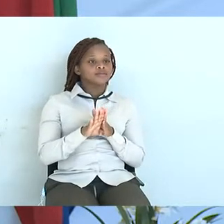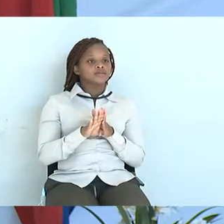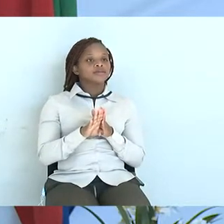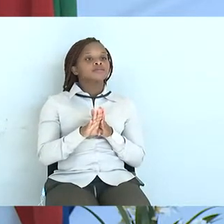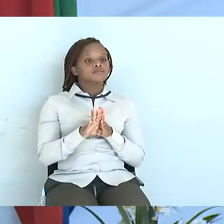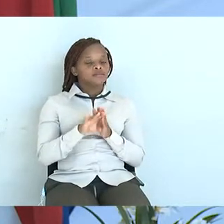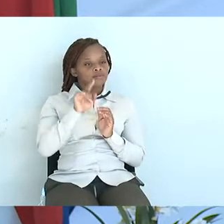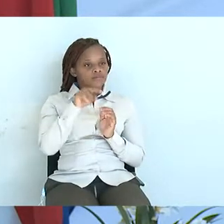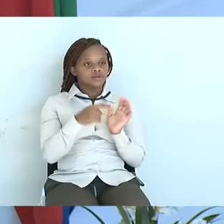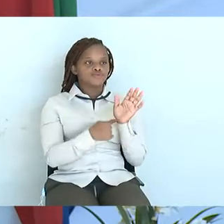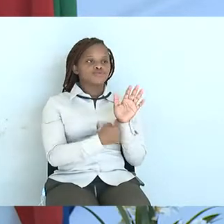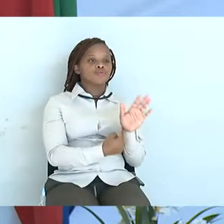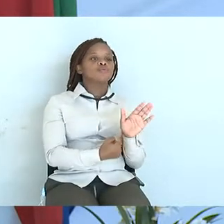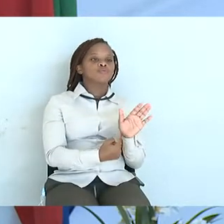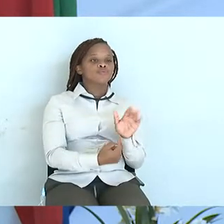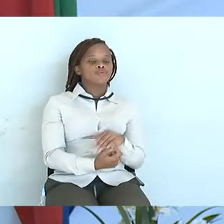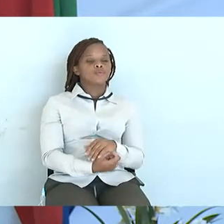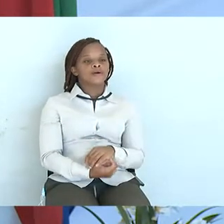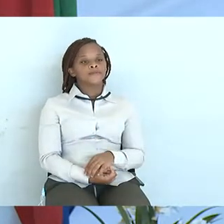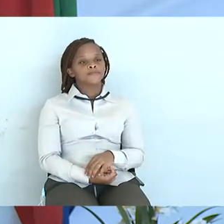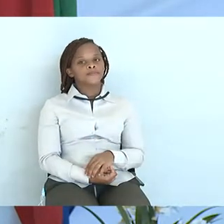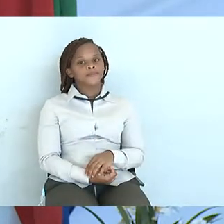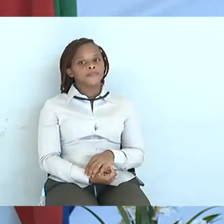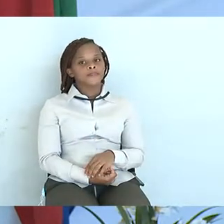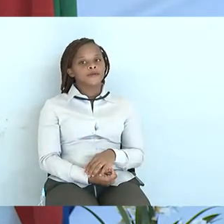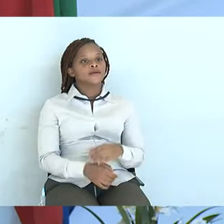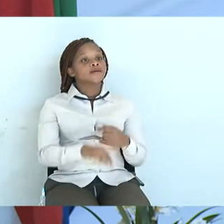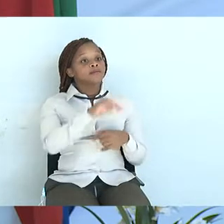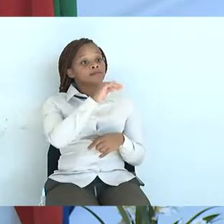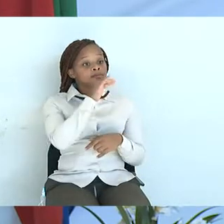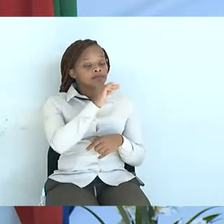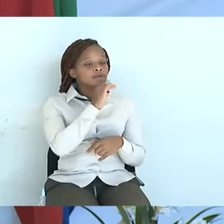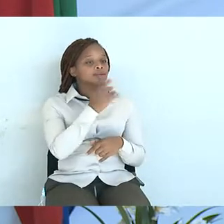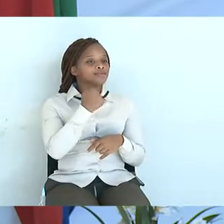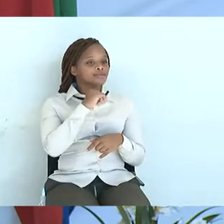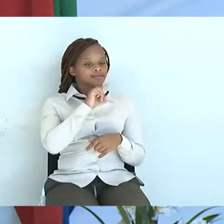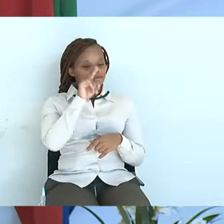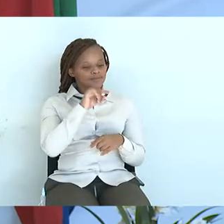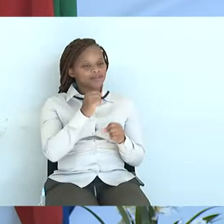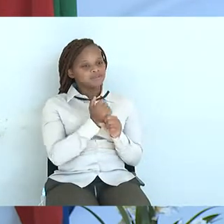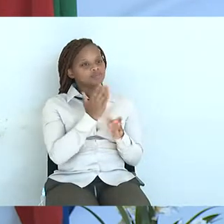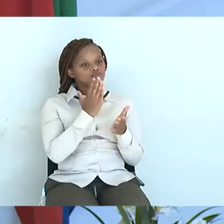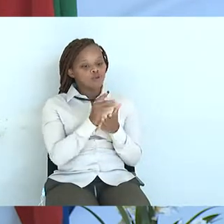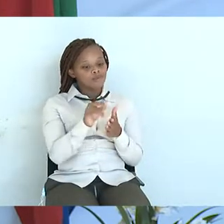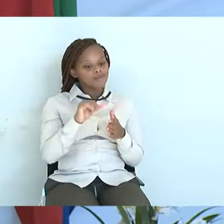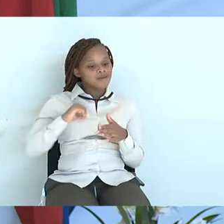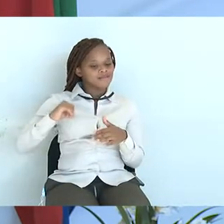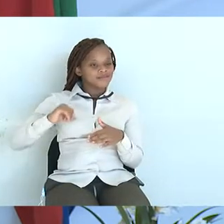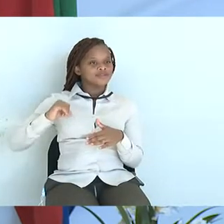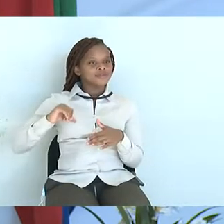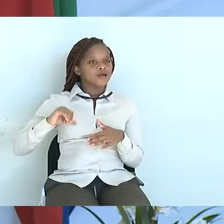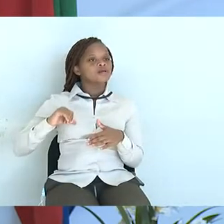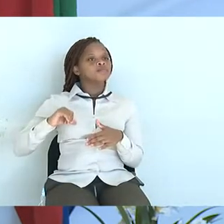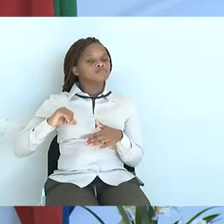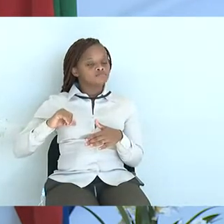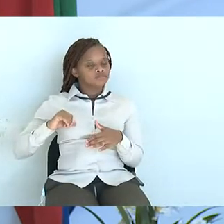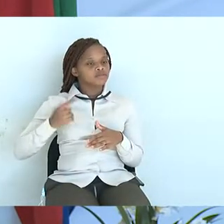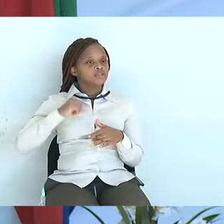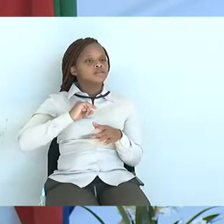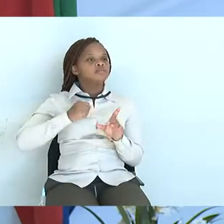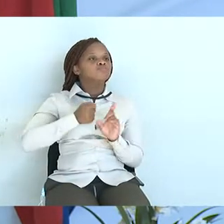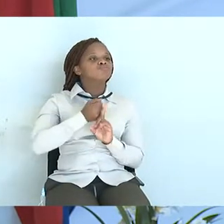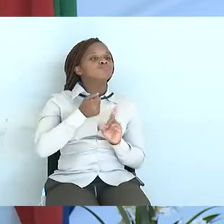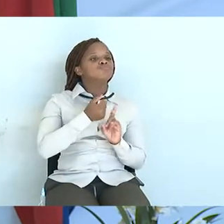of a municipality. So we have got to make sure that our municipalities are actually the anchors of this development.